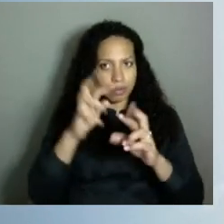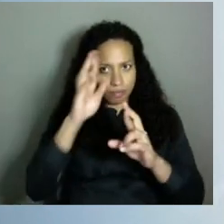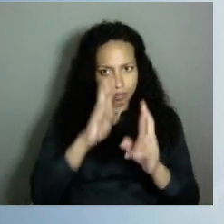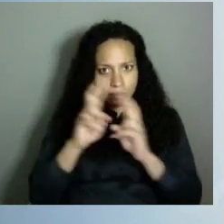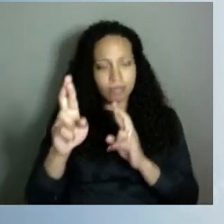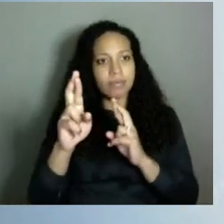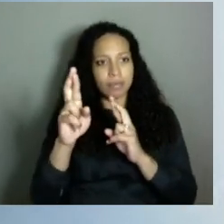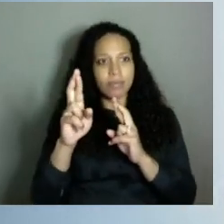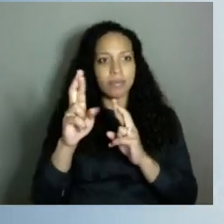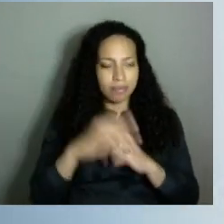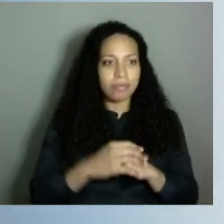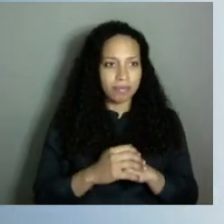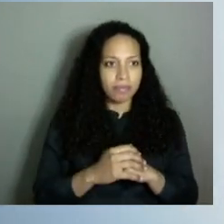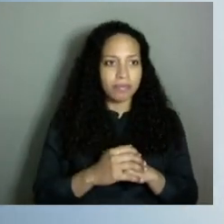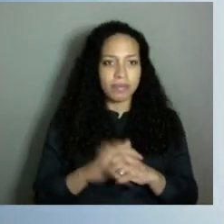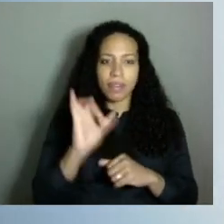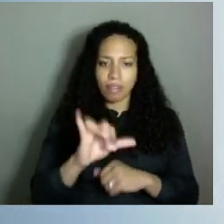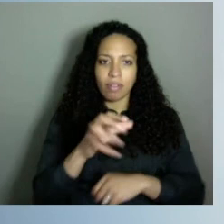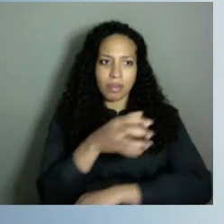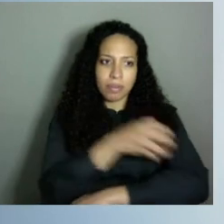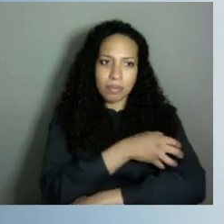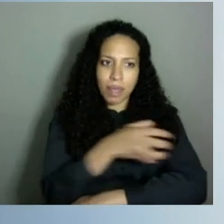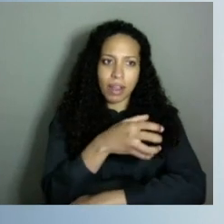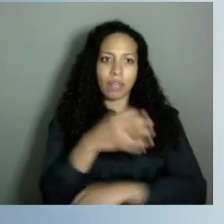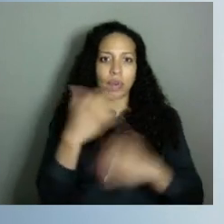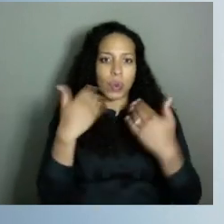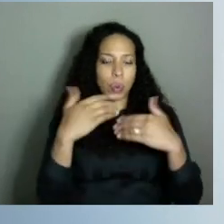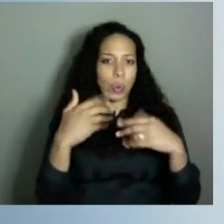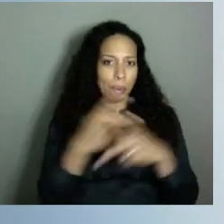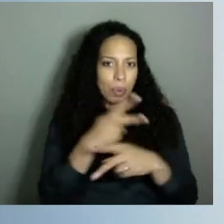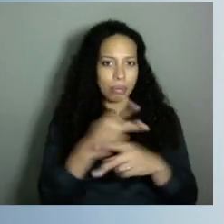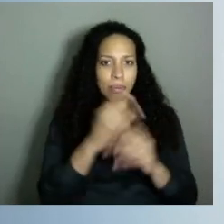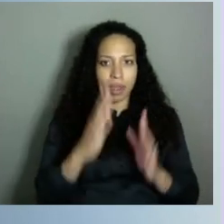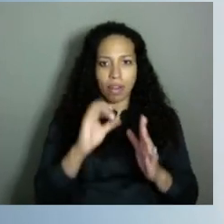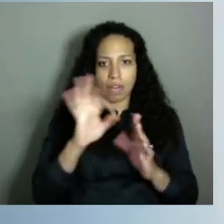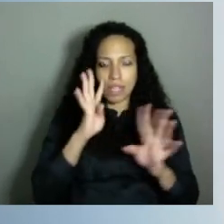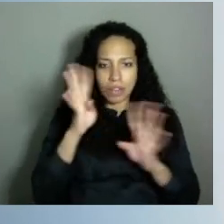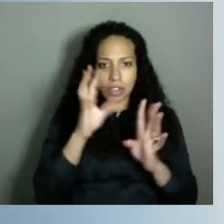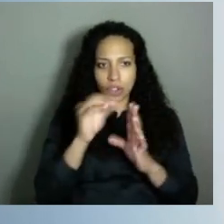circumstances, is a powerful multiplier of innovation and growth.